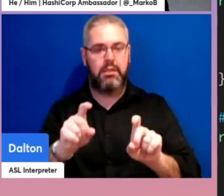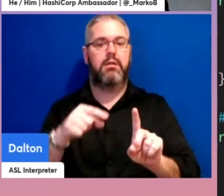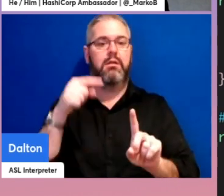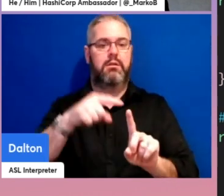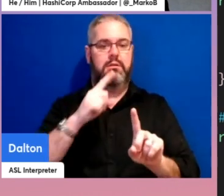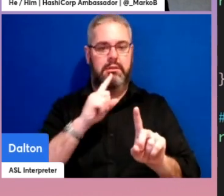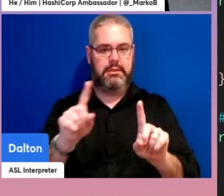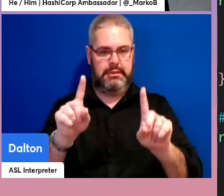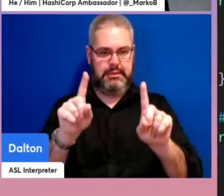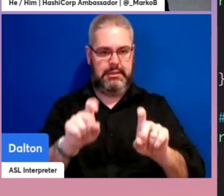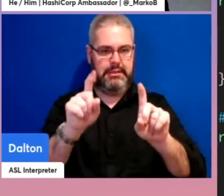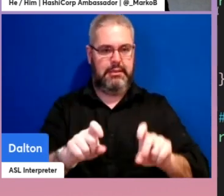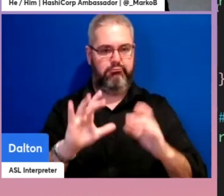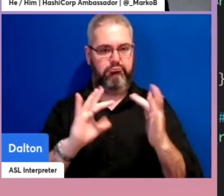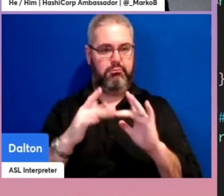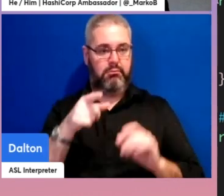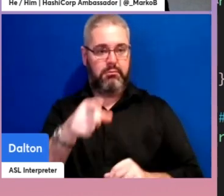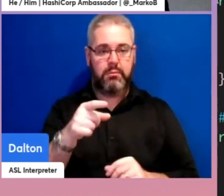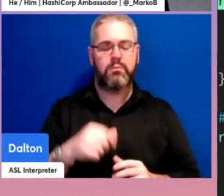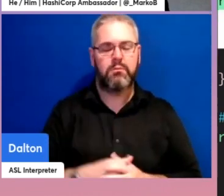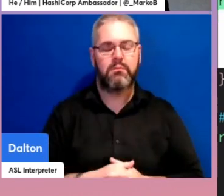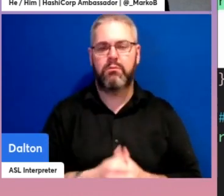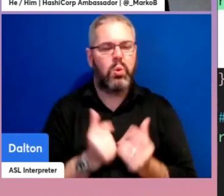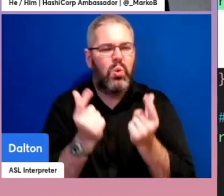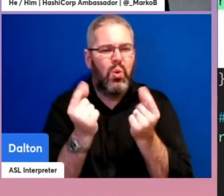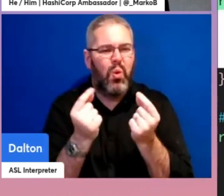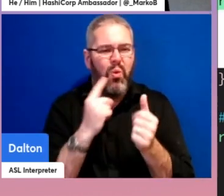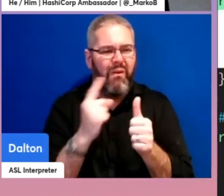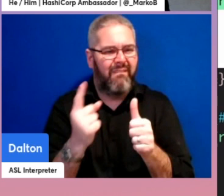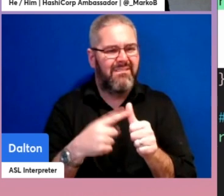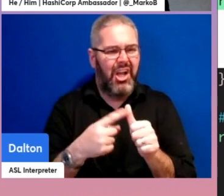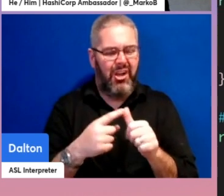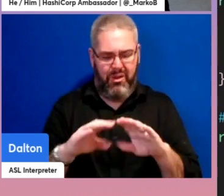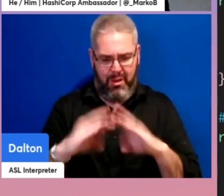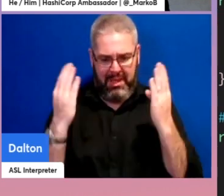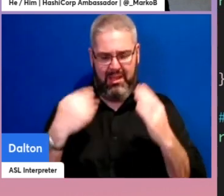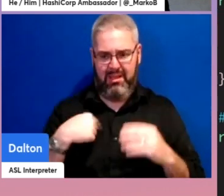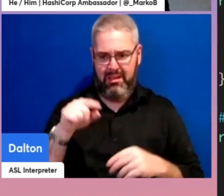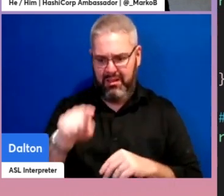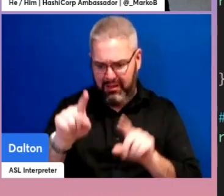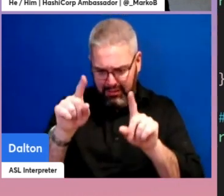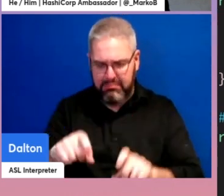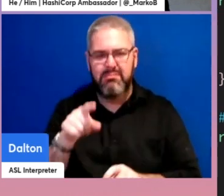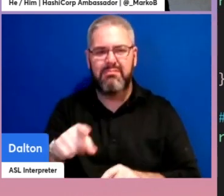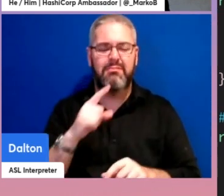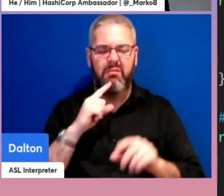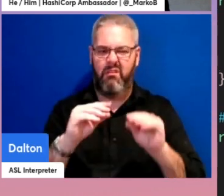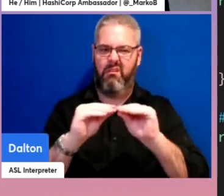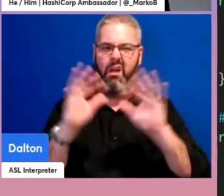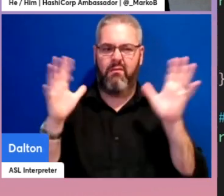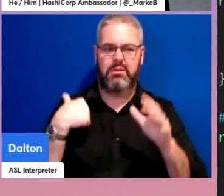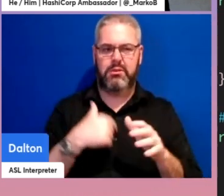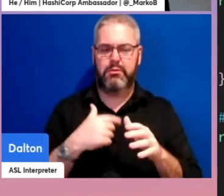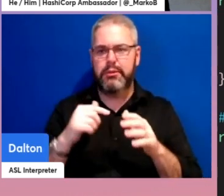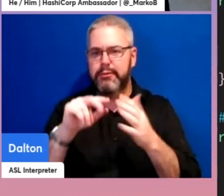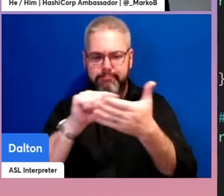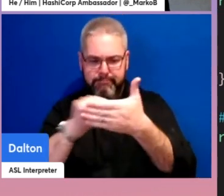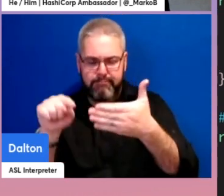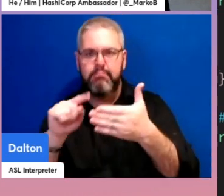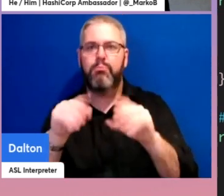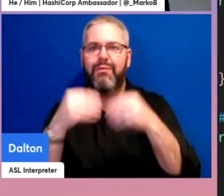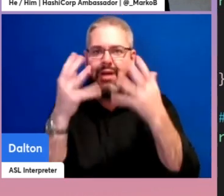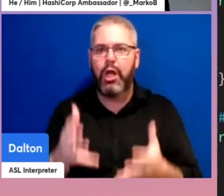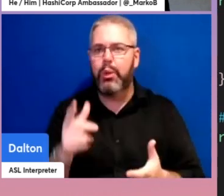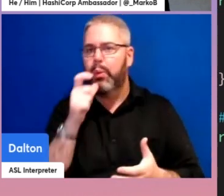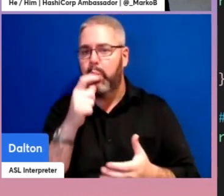to test our website. So what are we doing in the first stage? First, we're obviously defining providers. We can define one